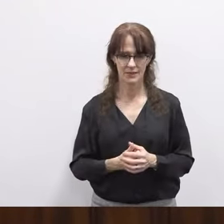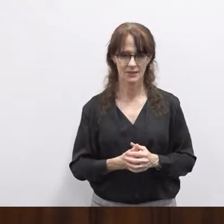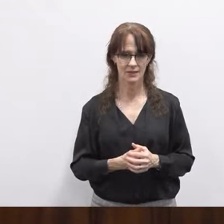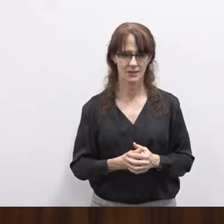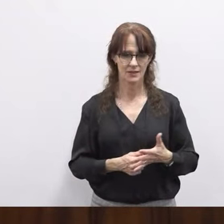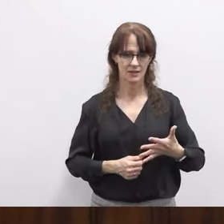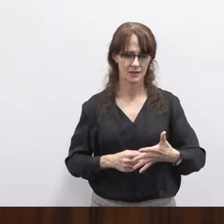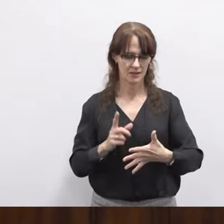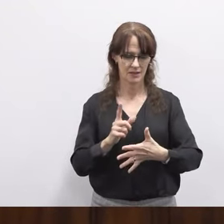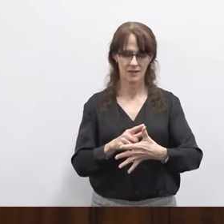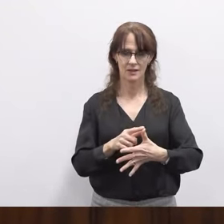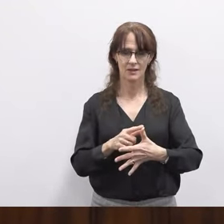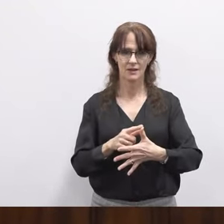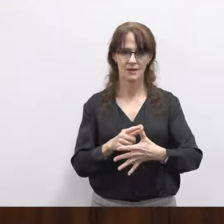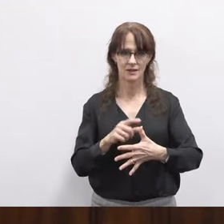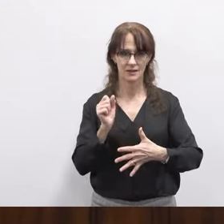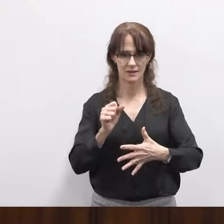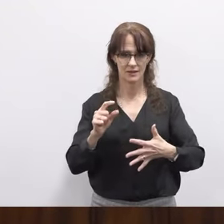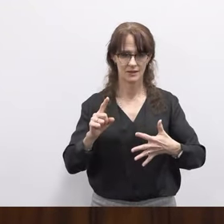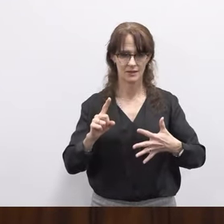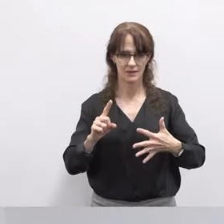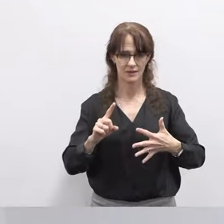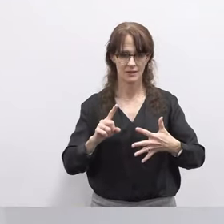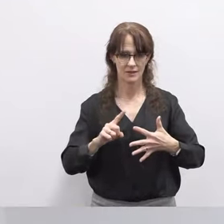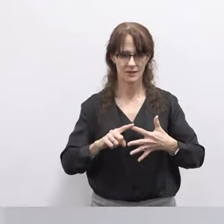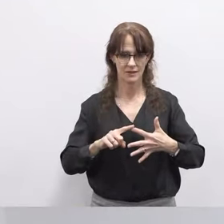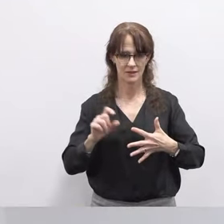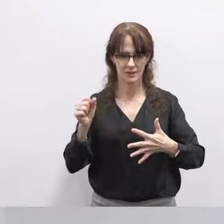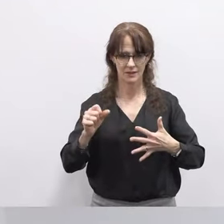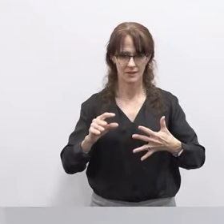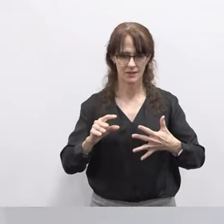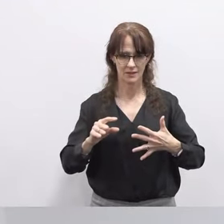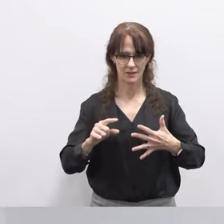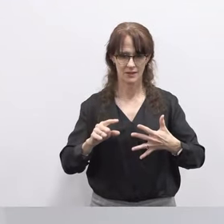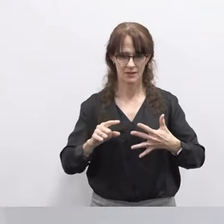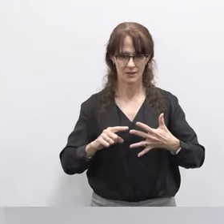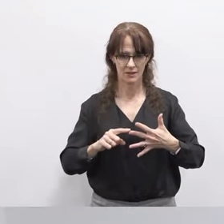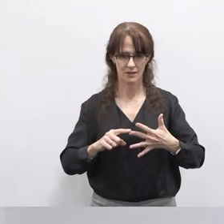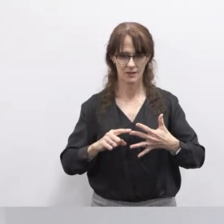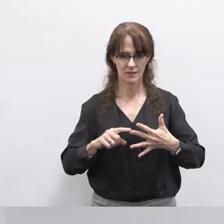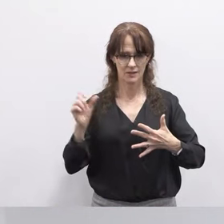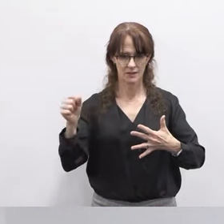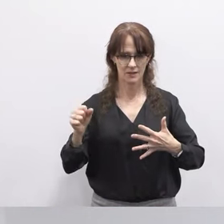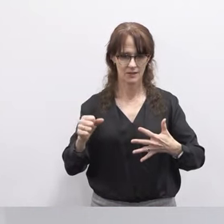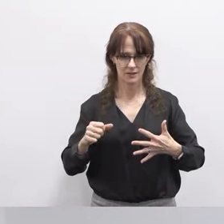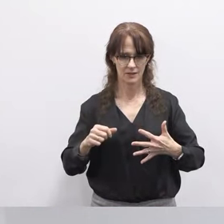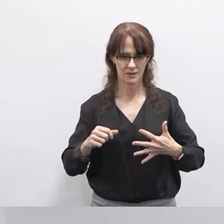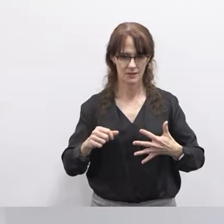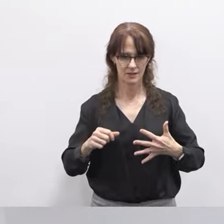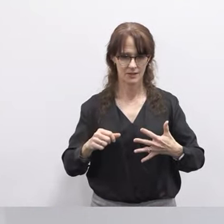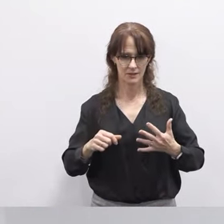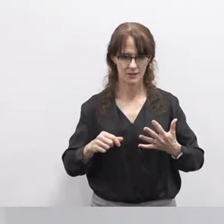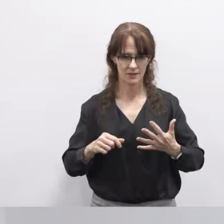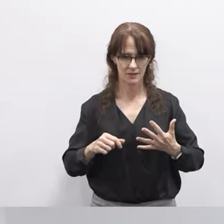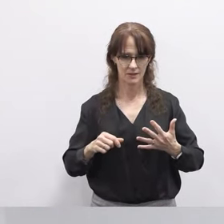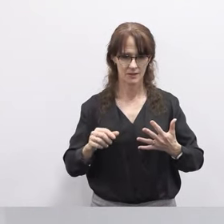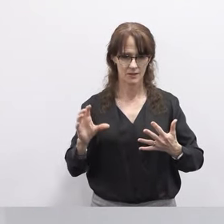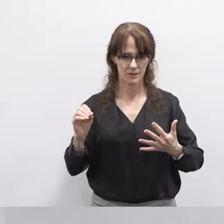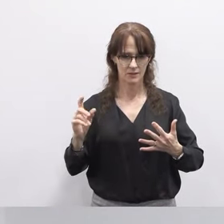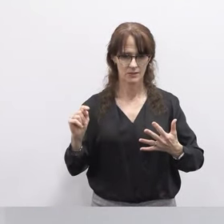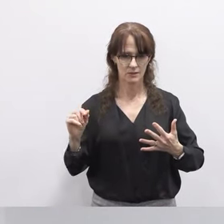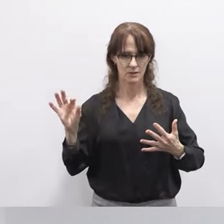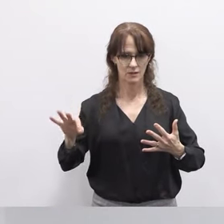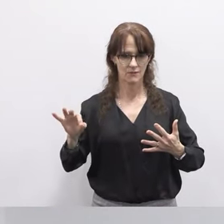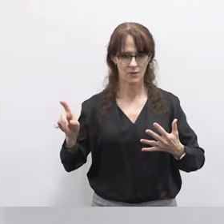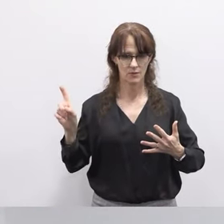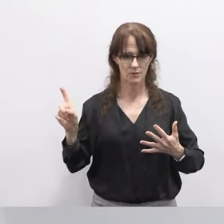Okay. Mr. Miller, how do you vote? Aye. Ms. Kerr? Aye. Ms. Craighead? Aye. Is Mr. Otto allowed to